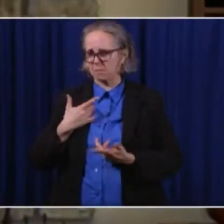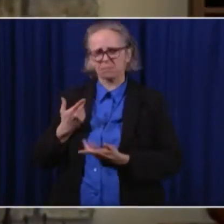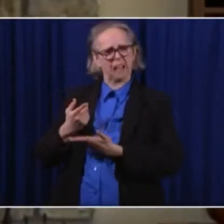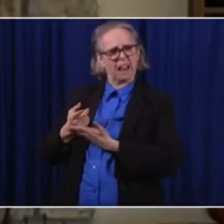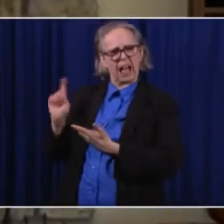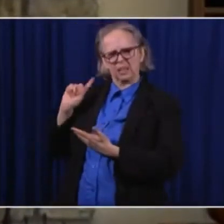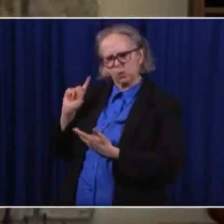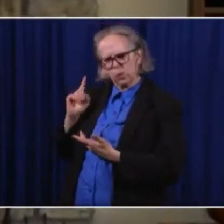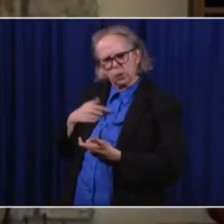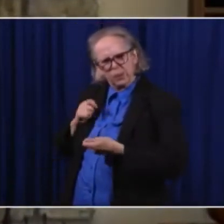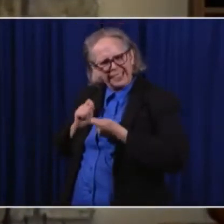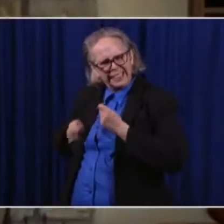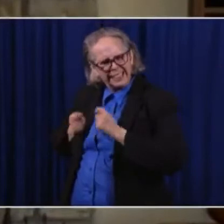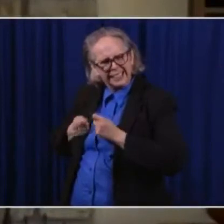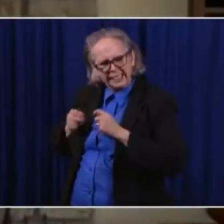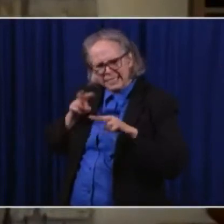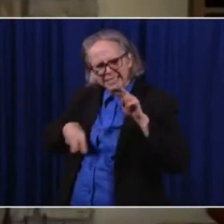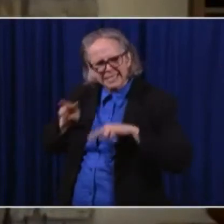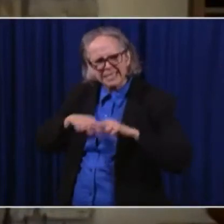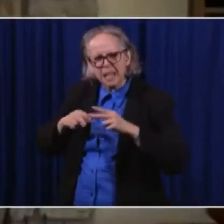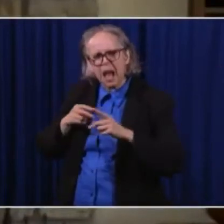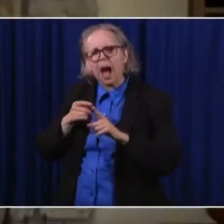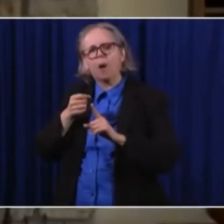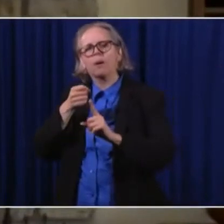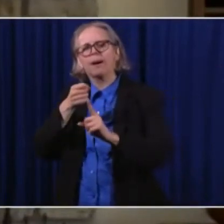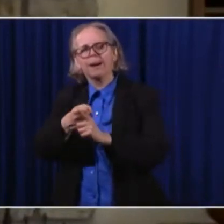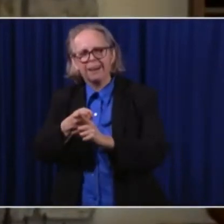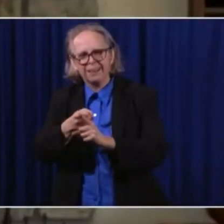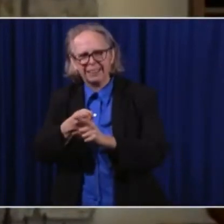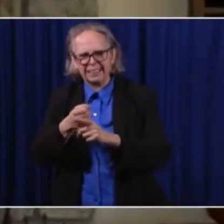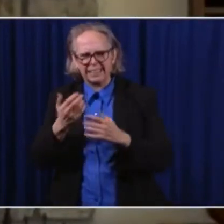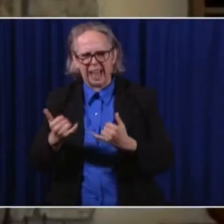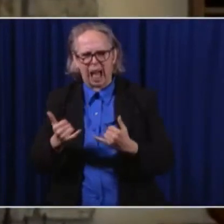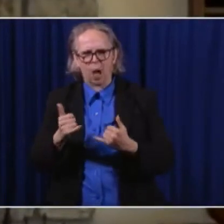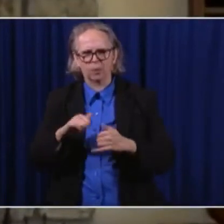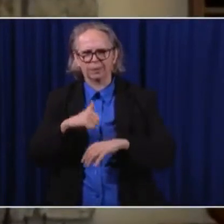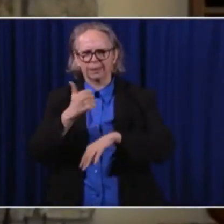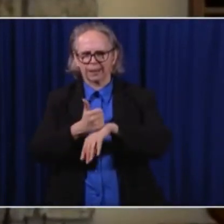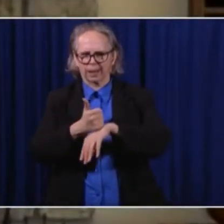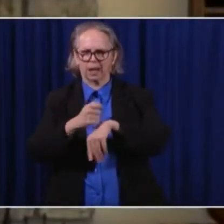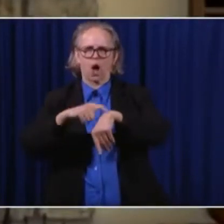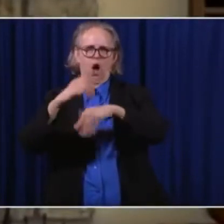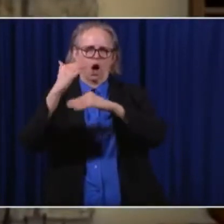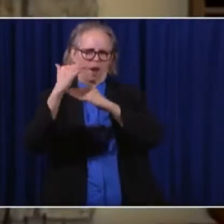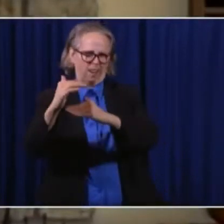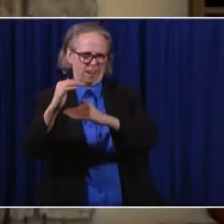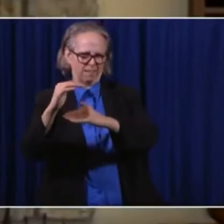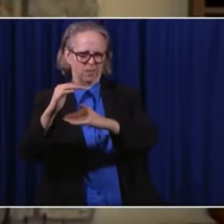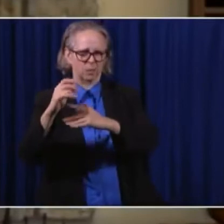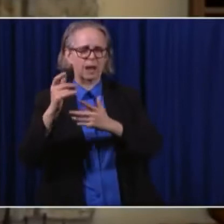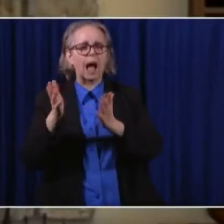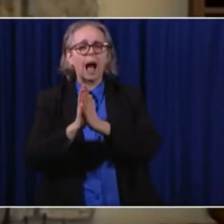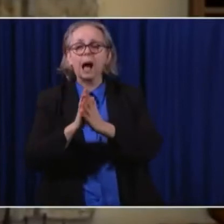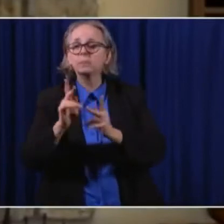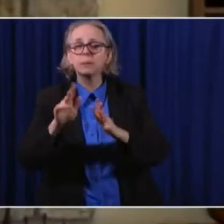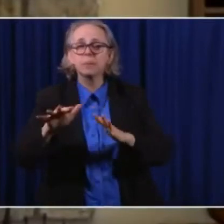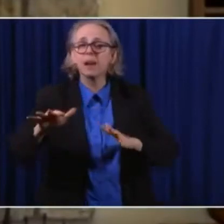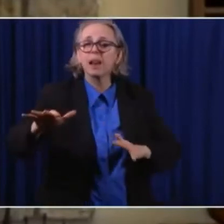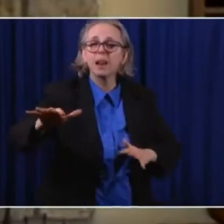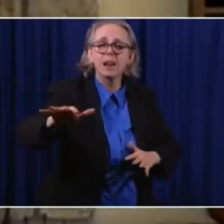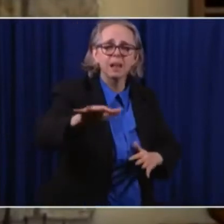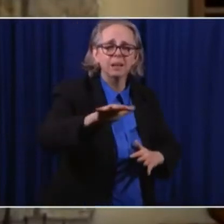instituting the curfew now. We're asking Ohioans to do very, very specific things or refrain from doing specific things. There's much